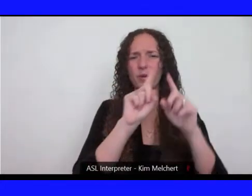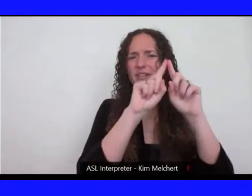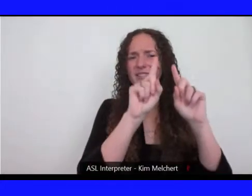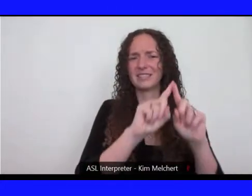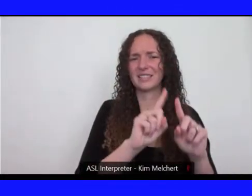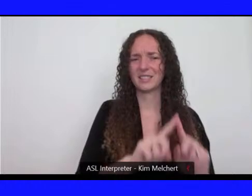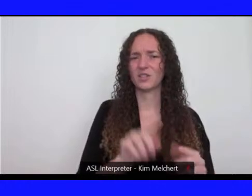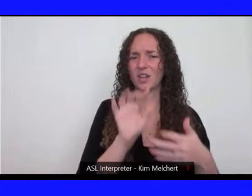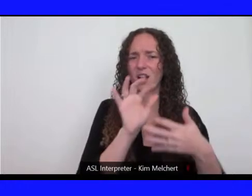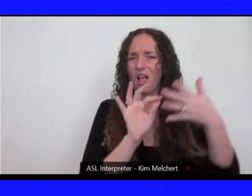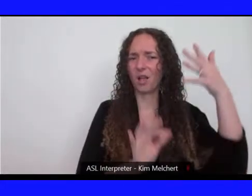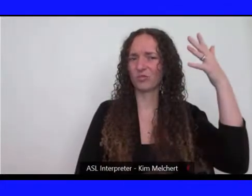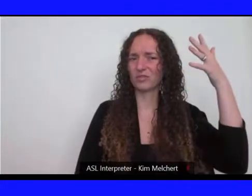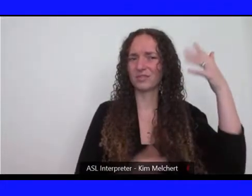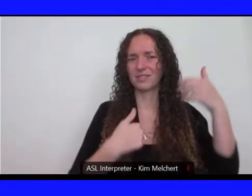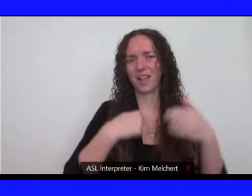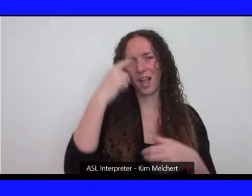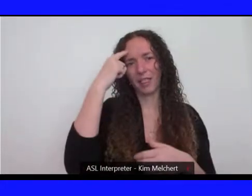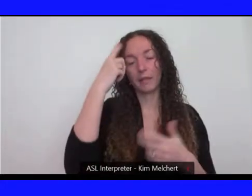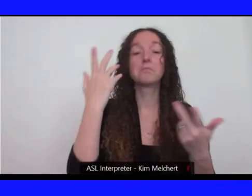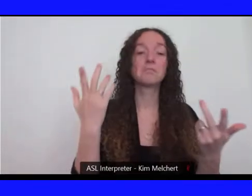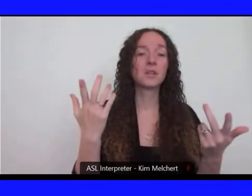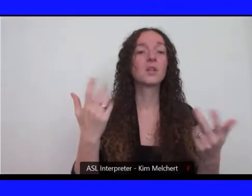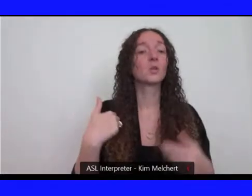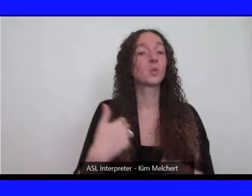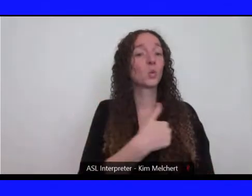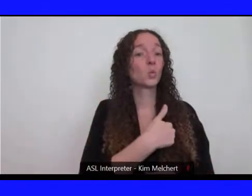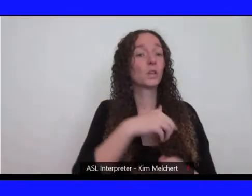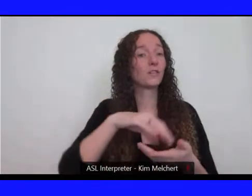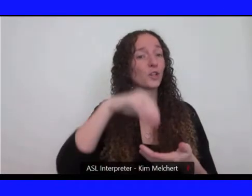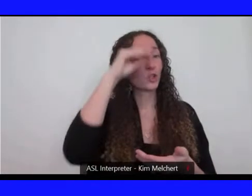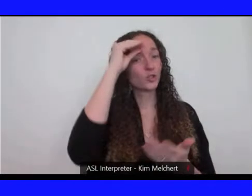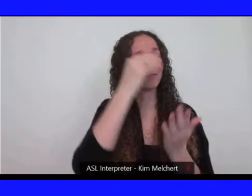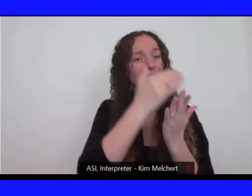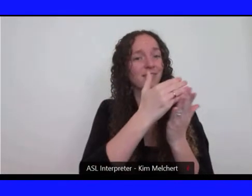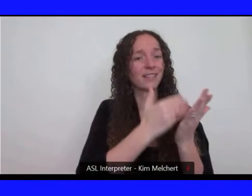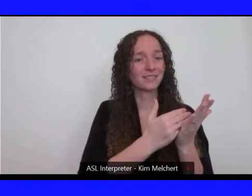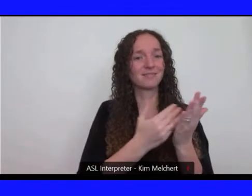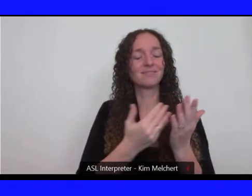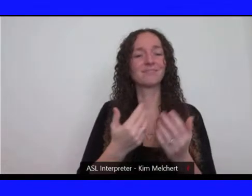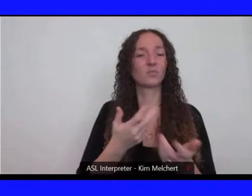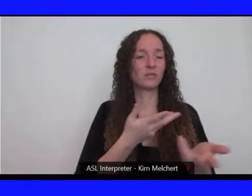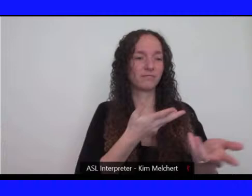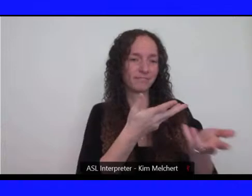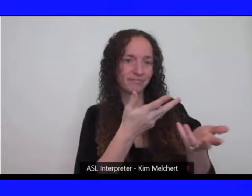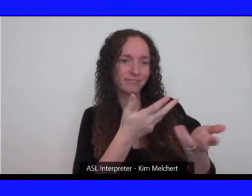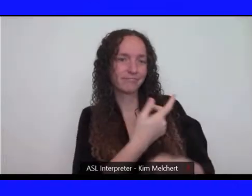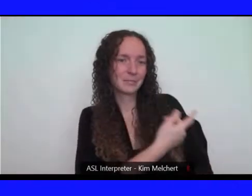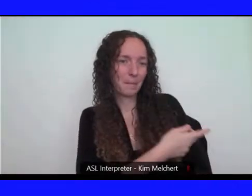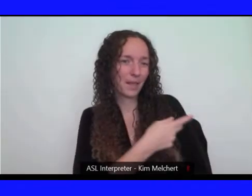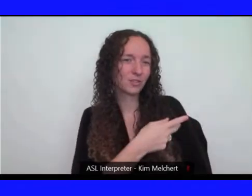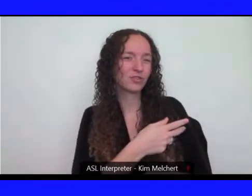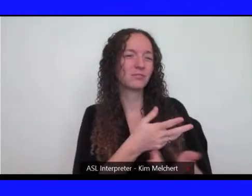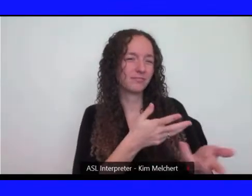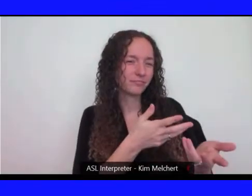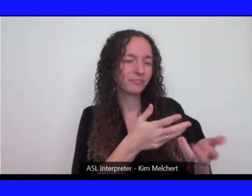very helpful. Very, very good point. Thank you, Eric. So, I think the next slide is our COVID data.